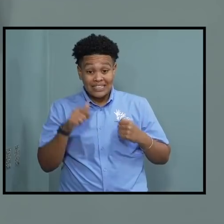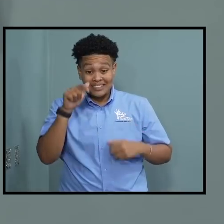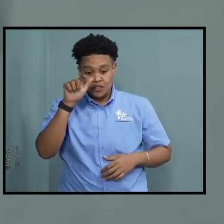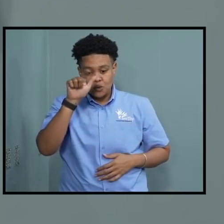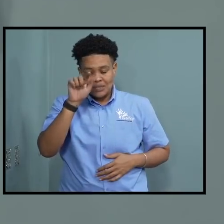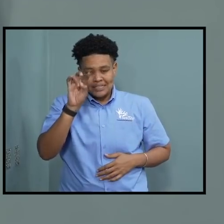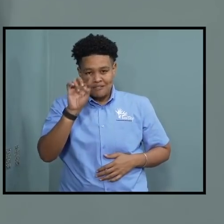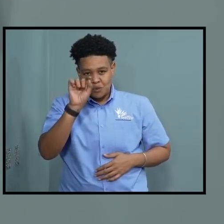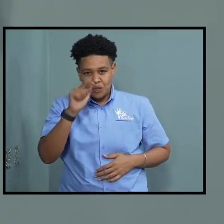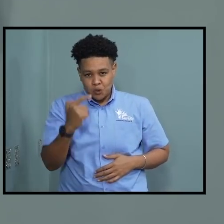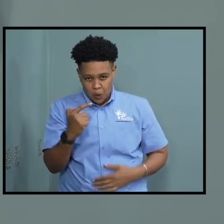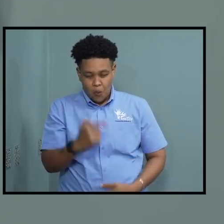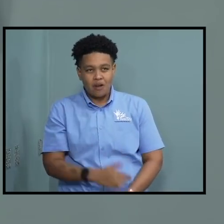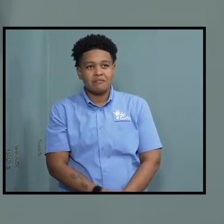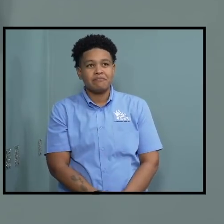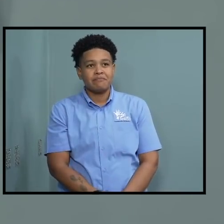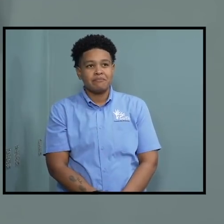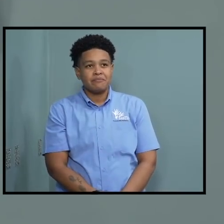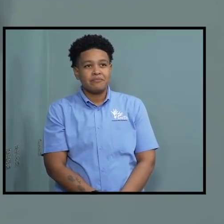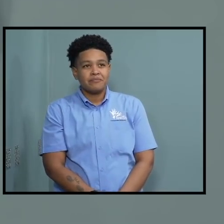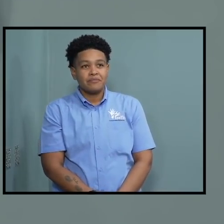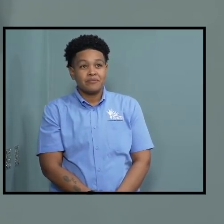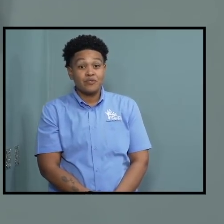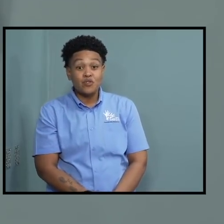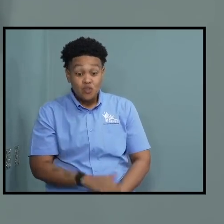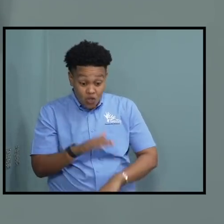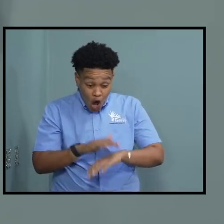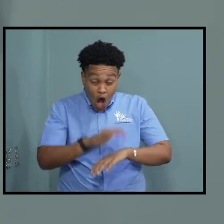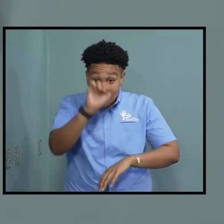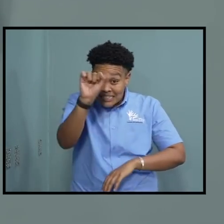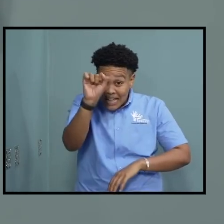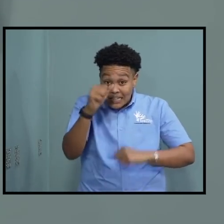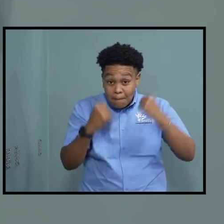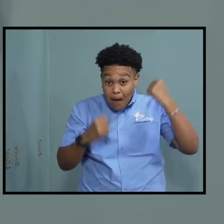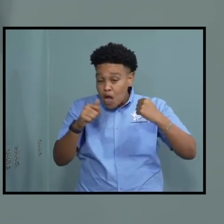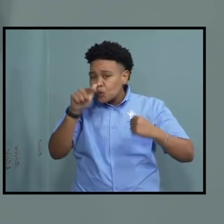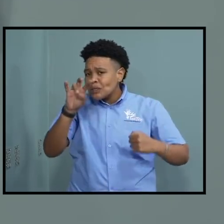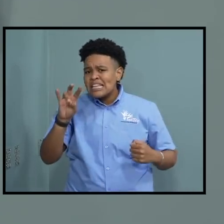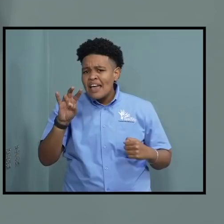2021. So on Saturday, March 27,